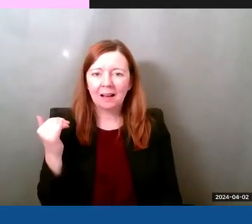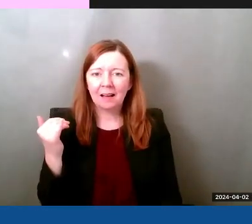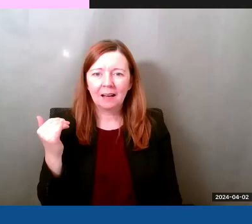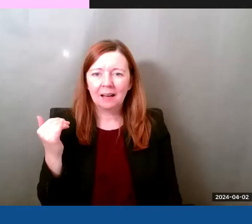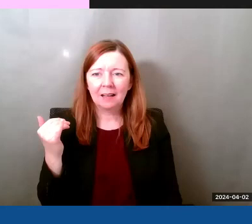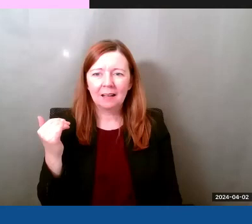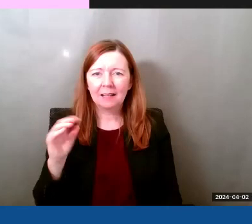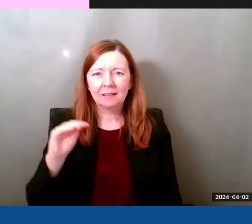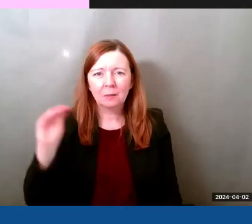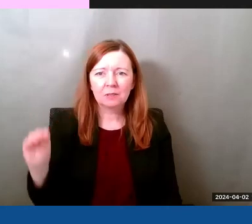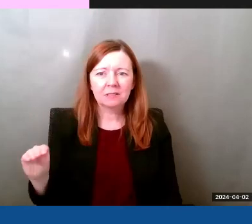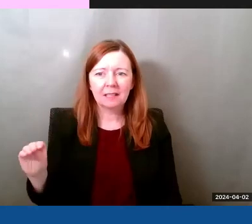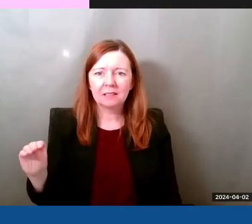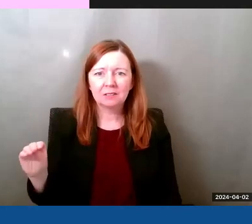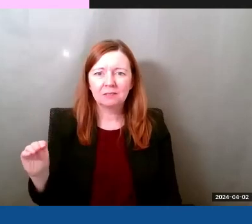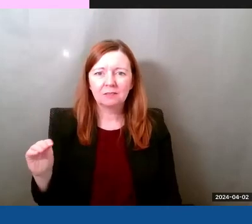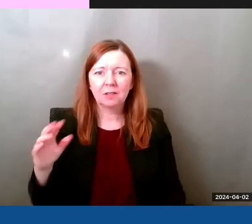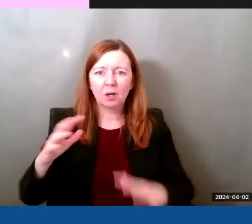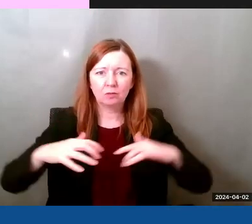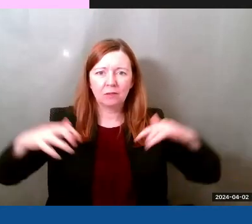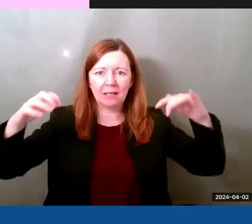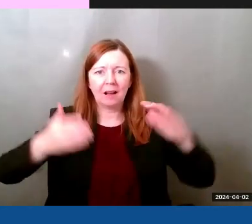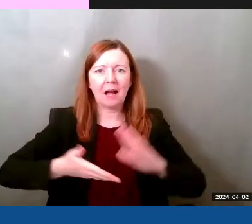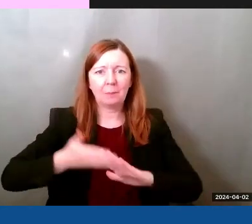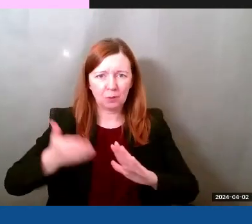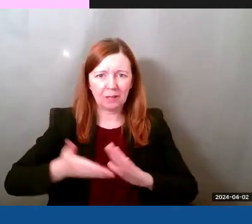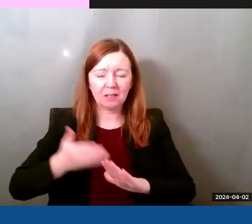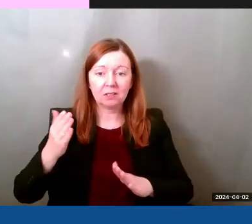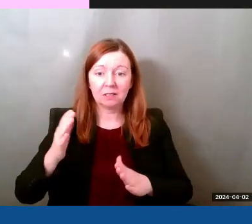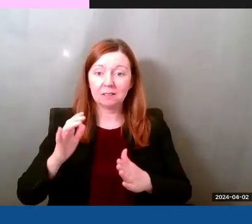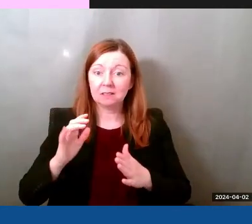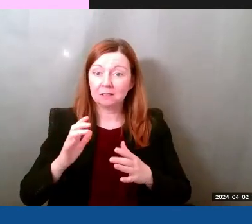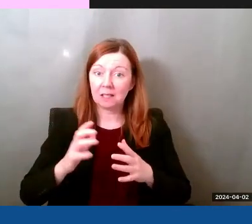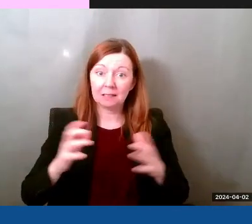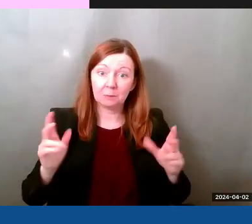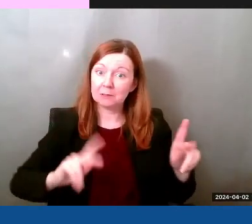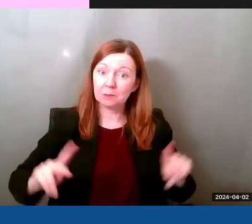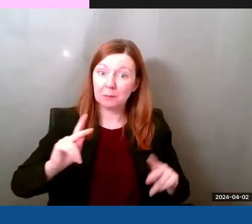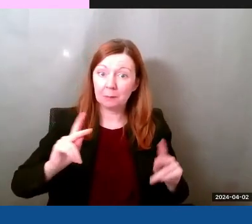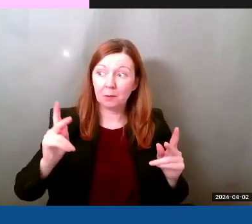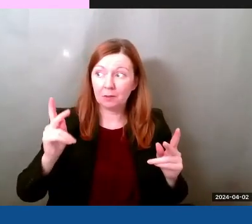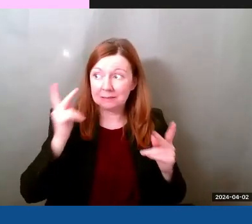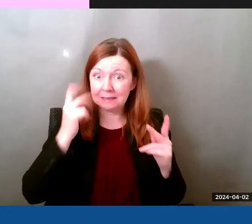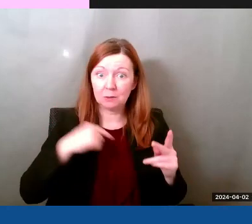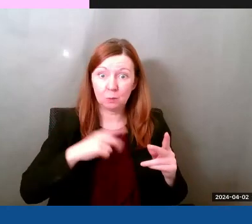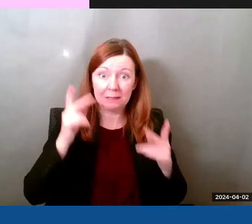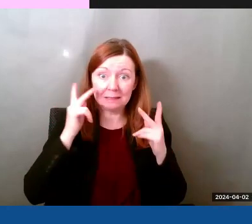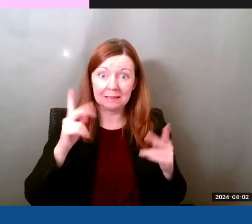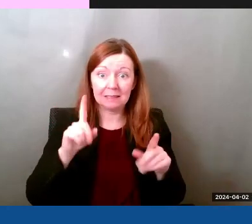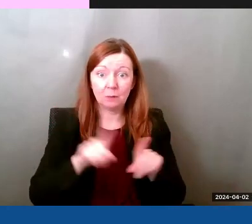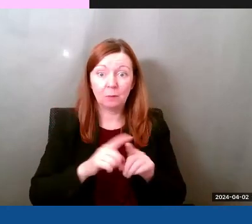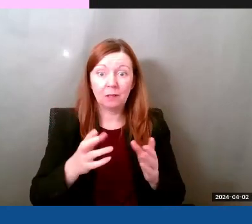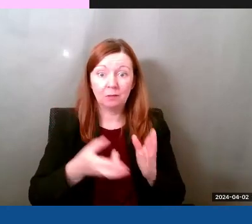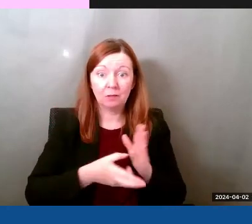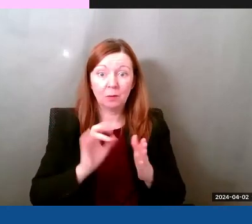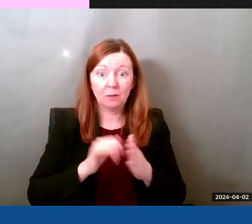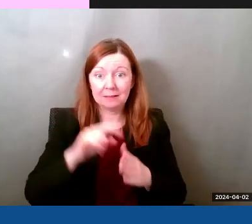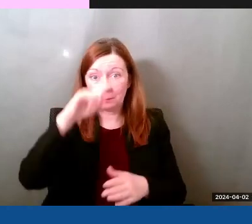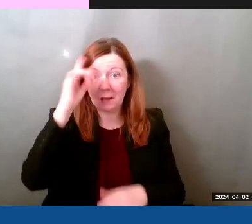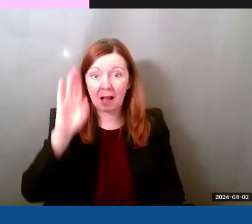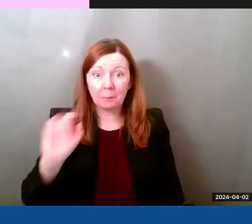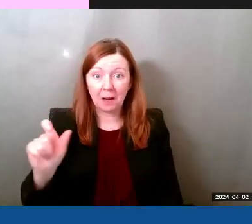about the percentage of arena operations, which as far as the public is concerned, or as far as we're concerned when we review this, is a black box